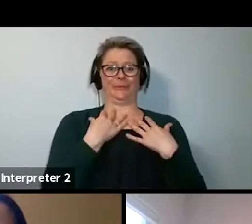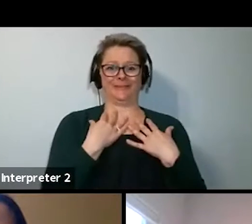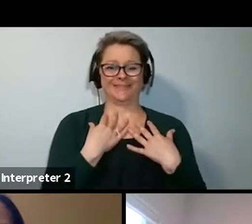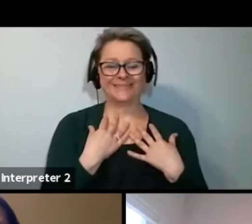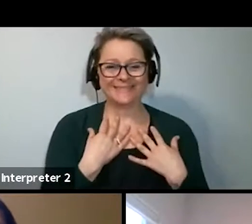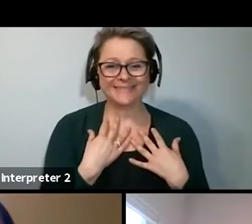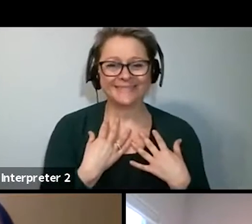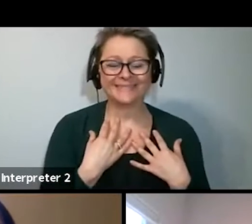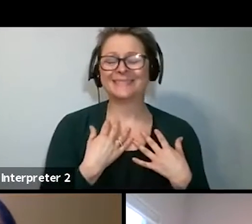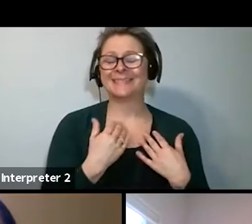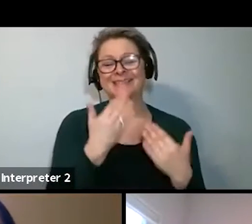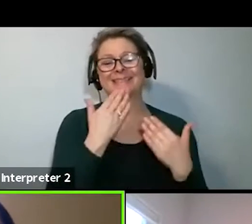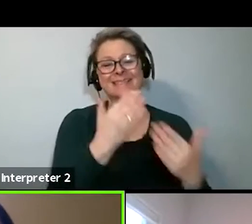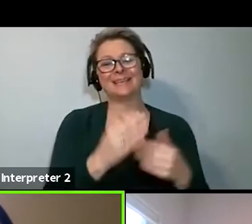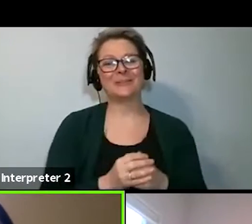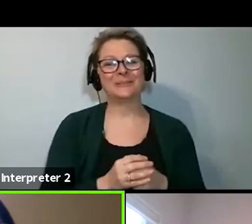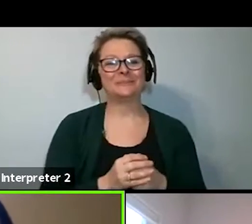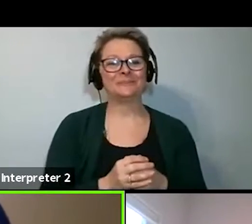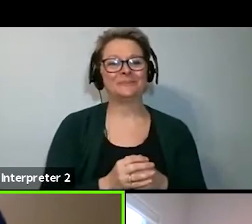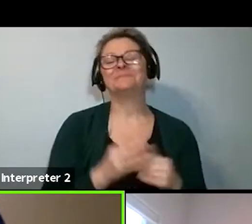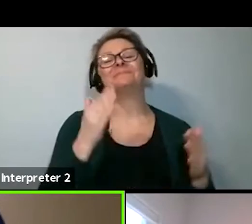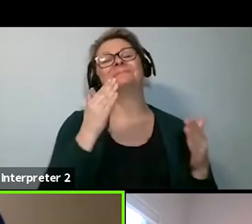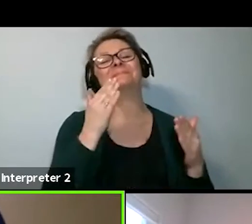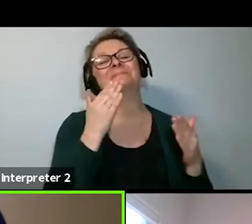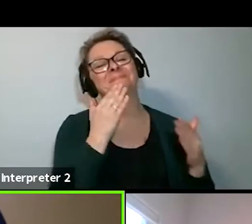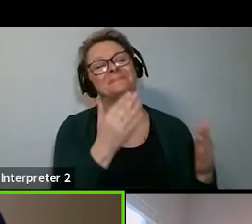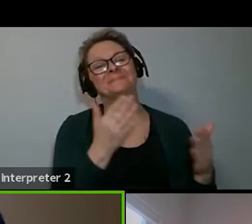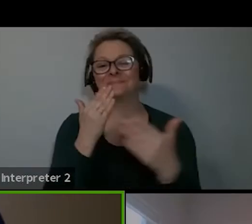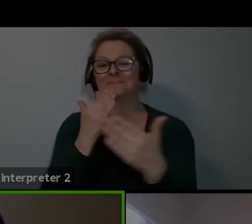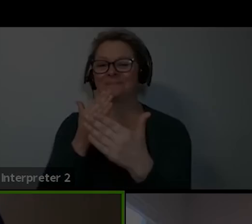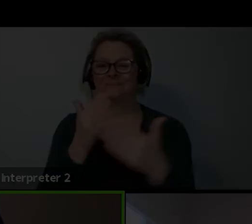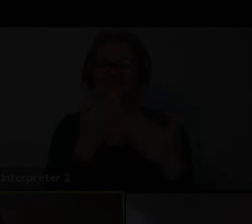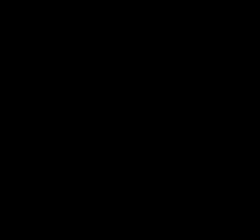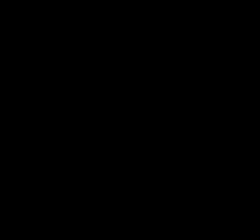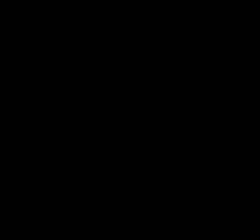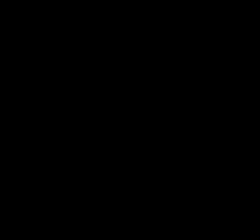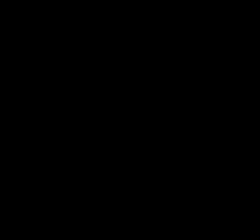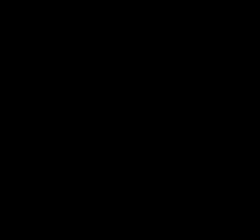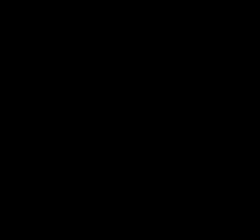Thank you so much. Thank you. Thank you so much. Yeah.